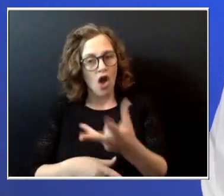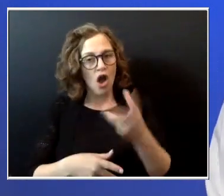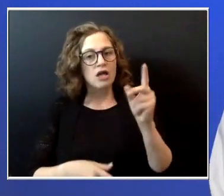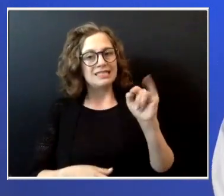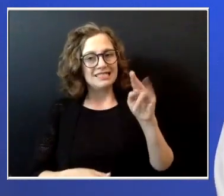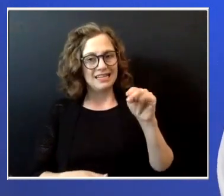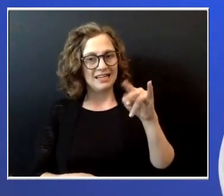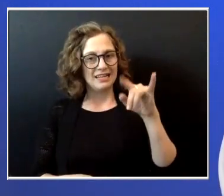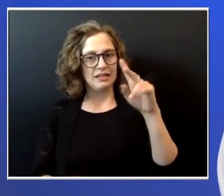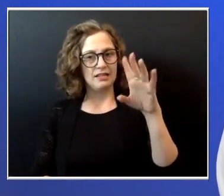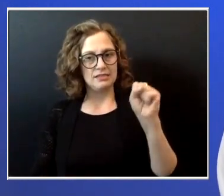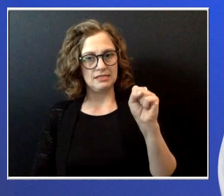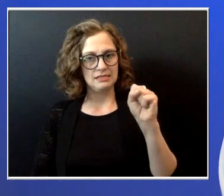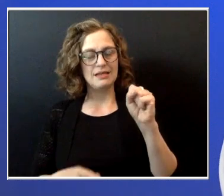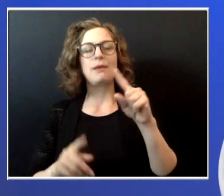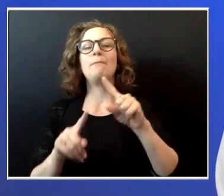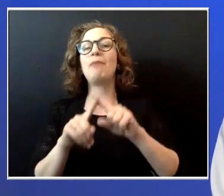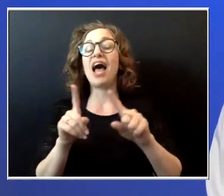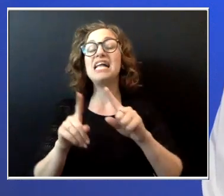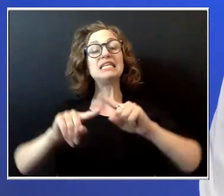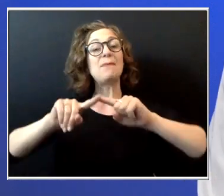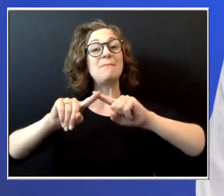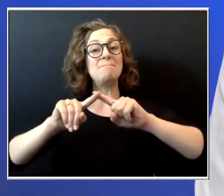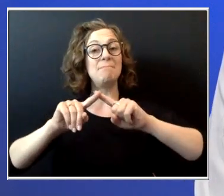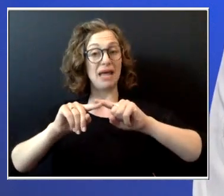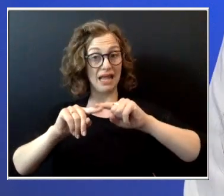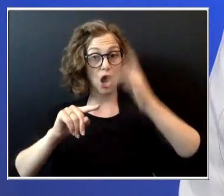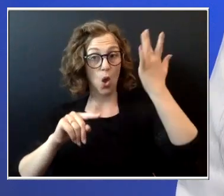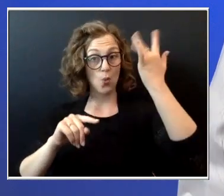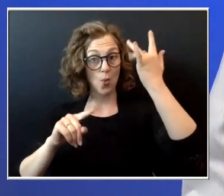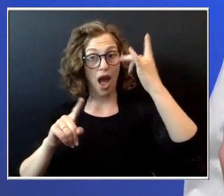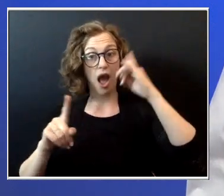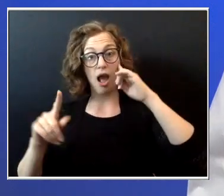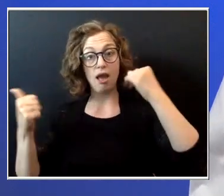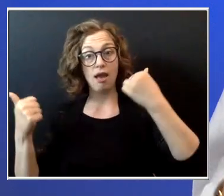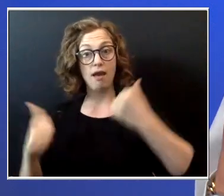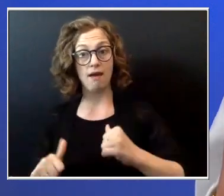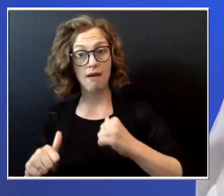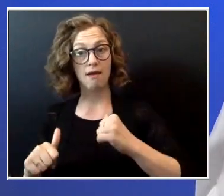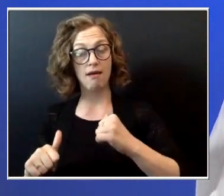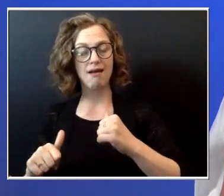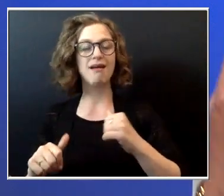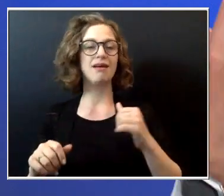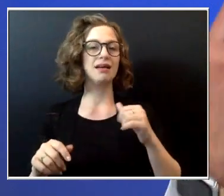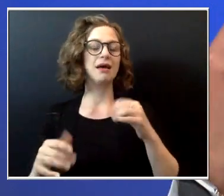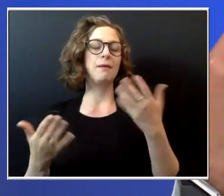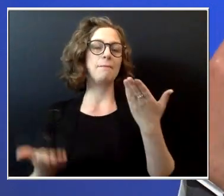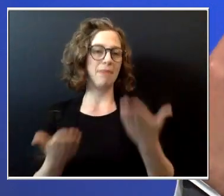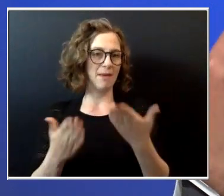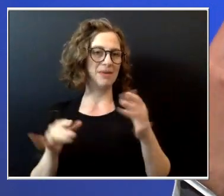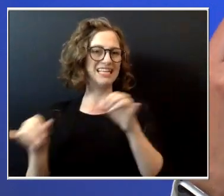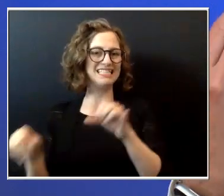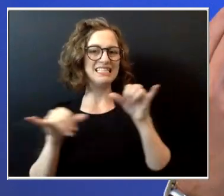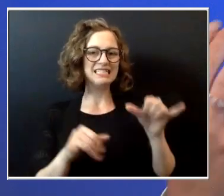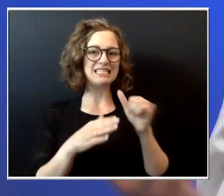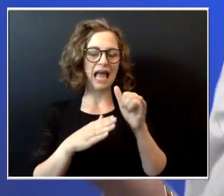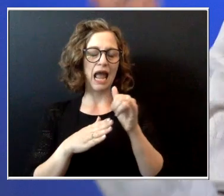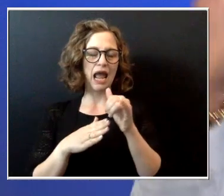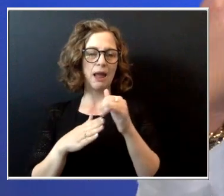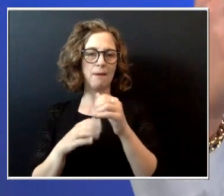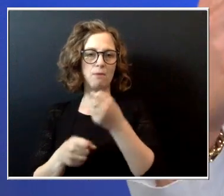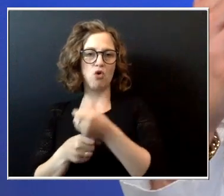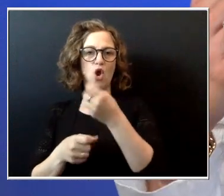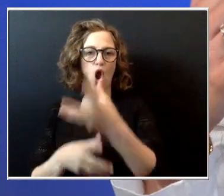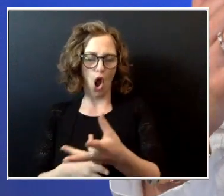especially puts it there. They're related because we think at some level the hearing loss or damage at the ear level triggers